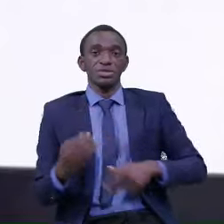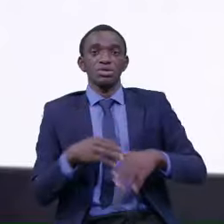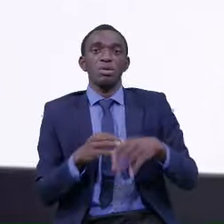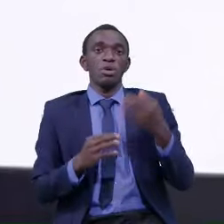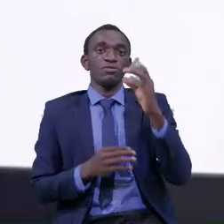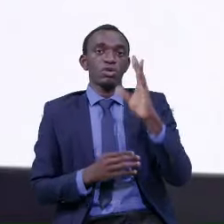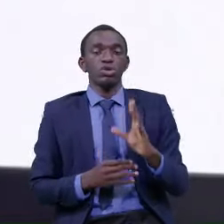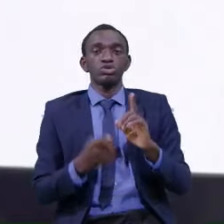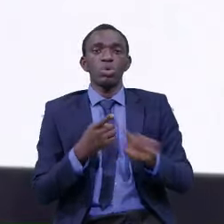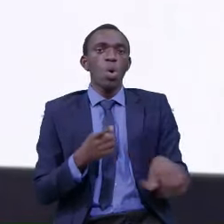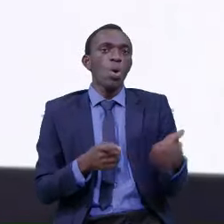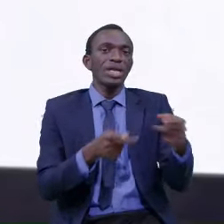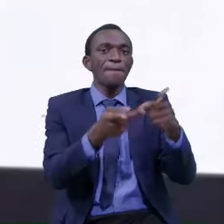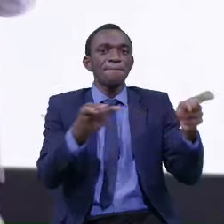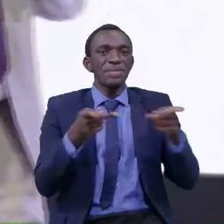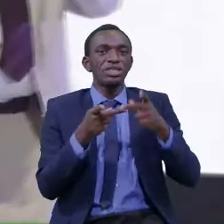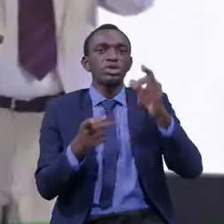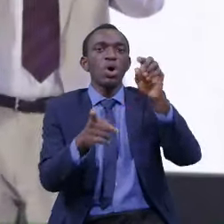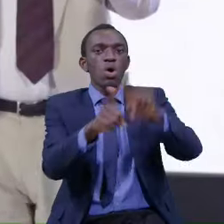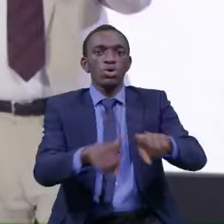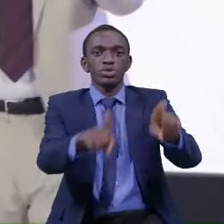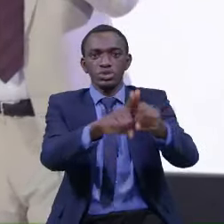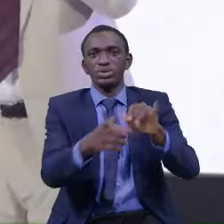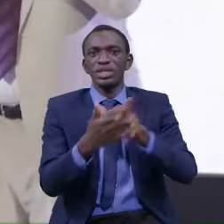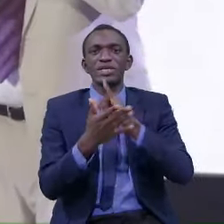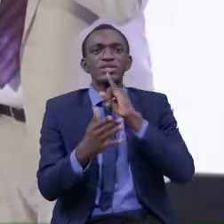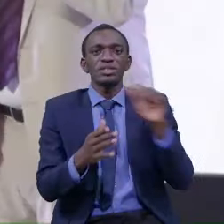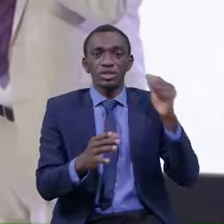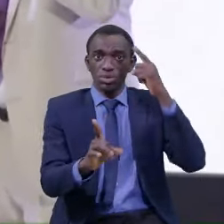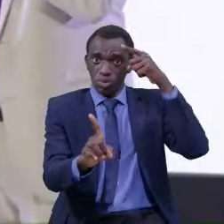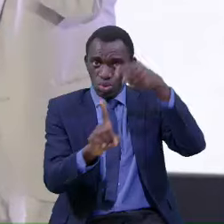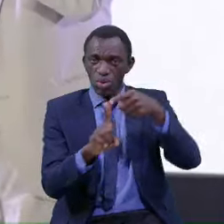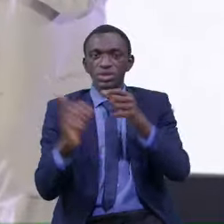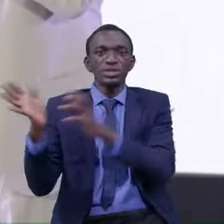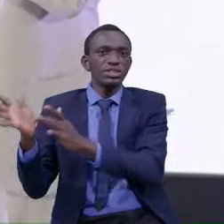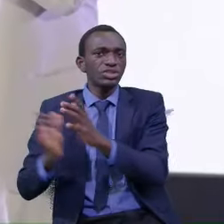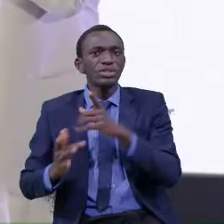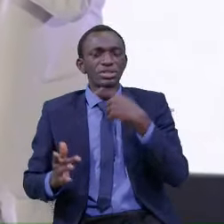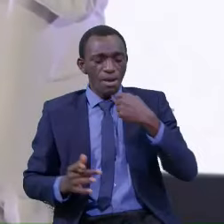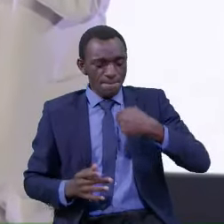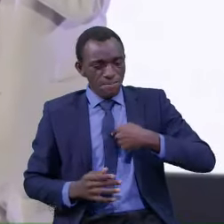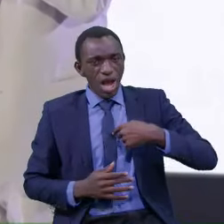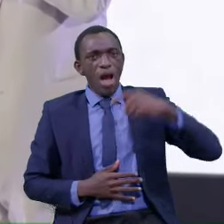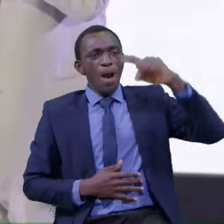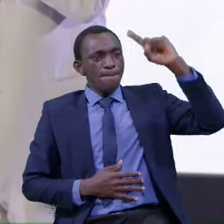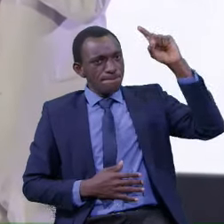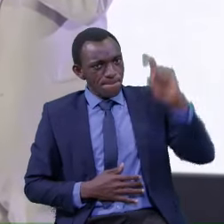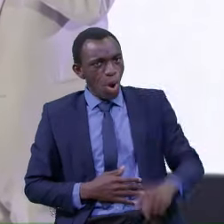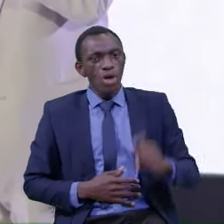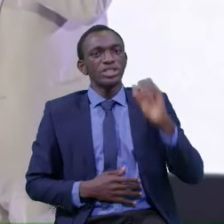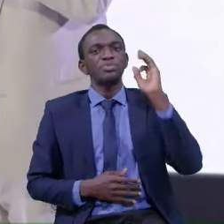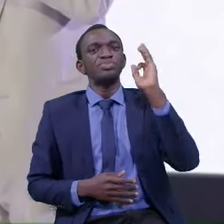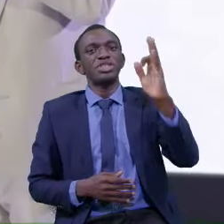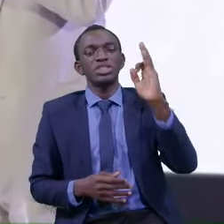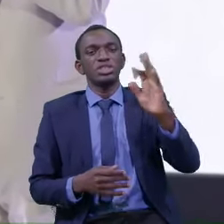goal. That is a goal. I must preach the kingdom